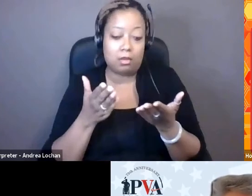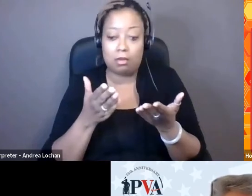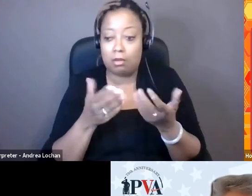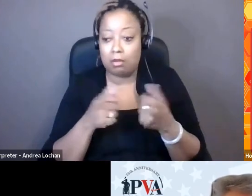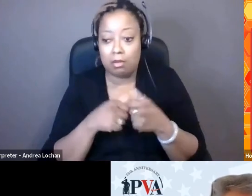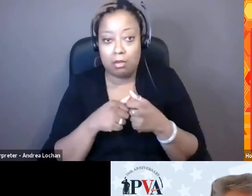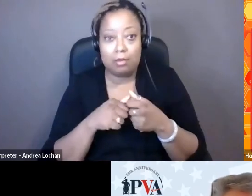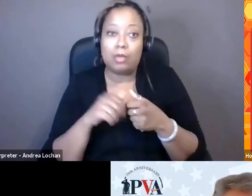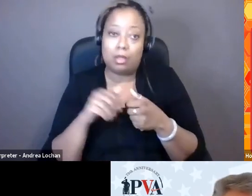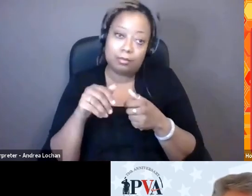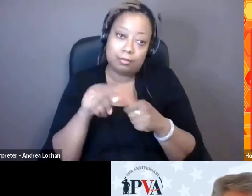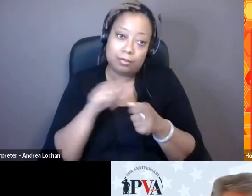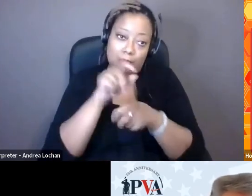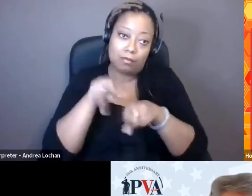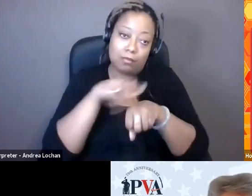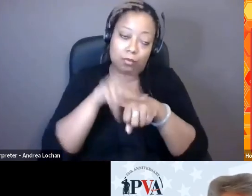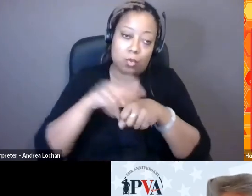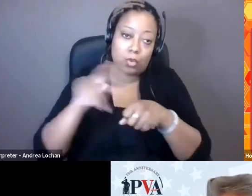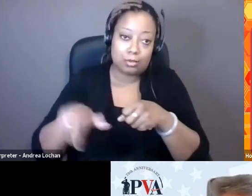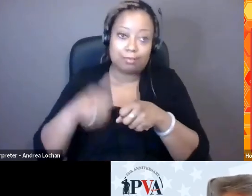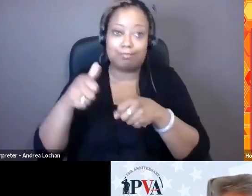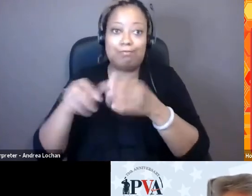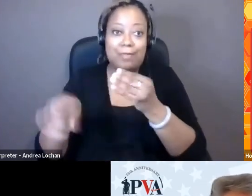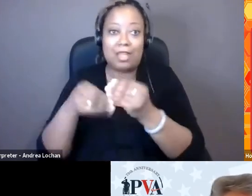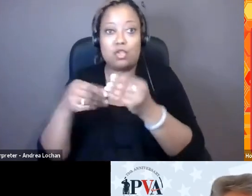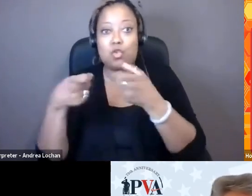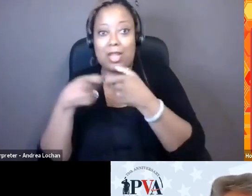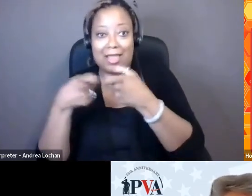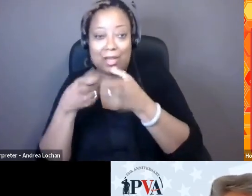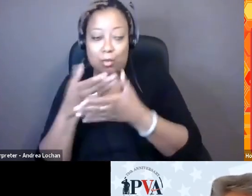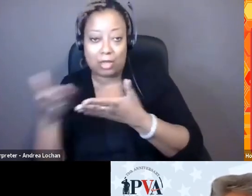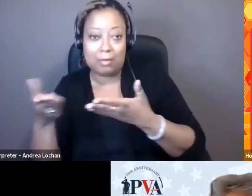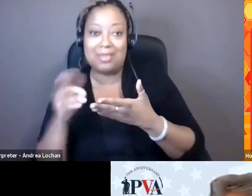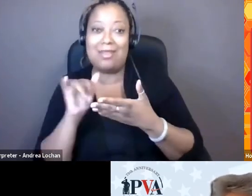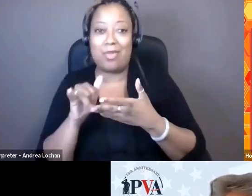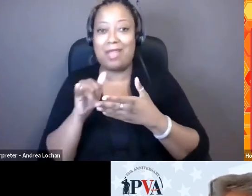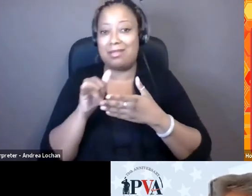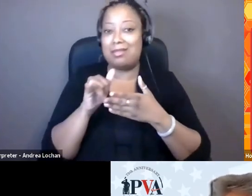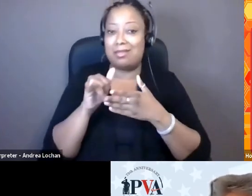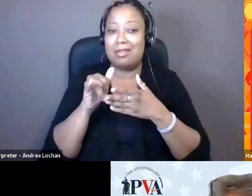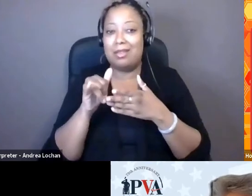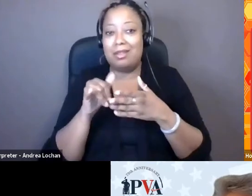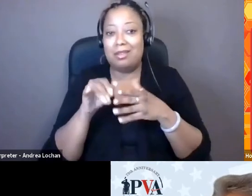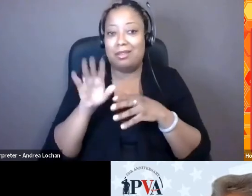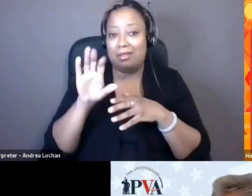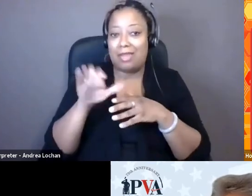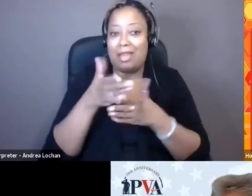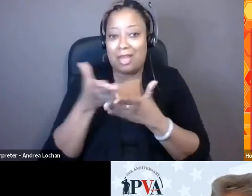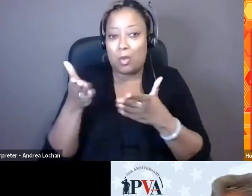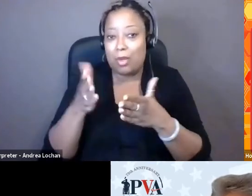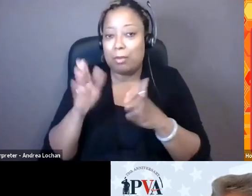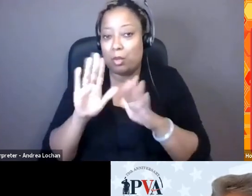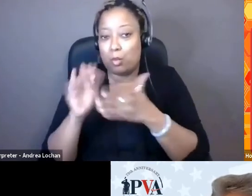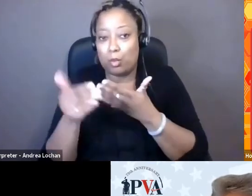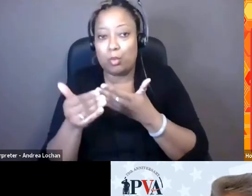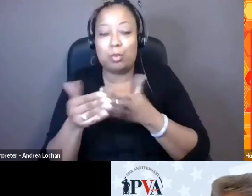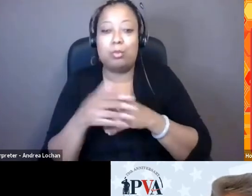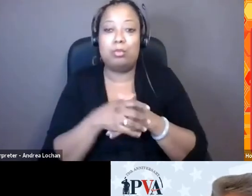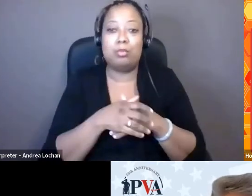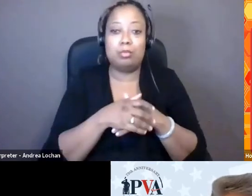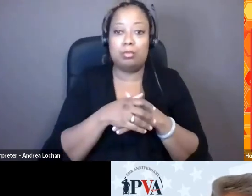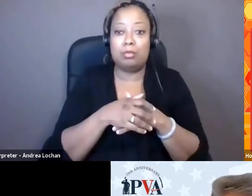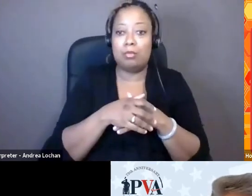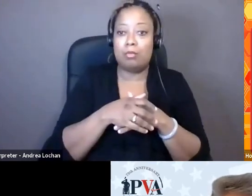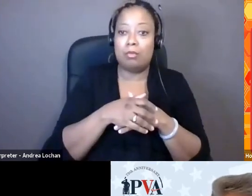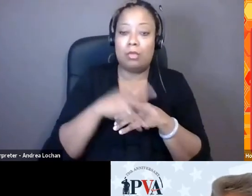extra electrical equipment. So that's the primary point of maintenance, is that equipment room, and the equipment, the pump that's in